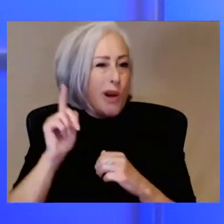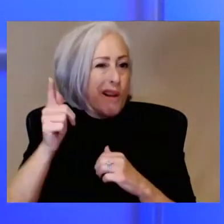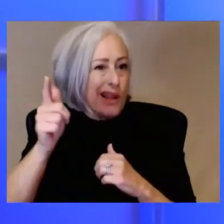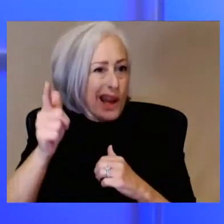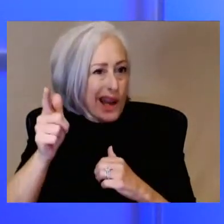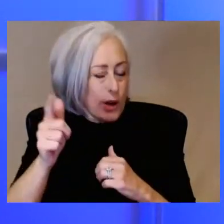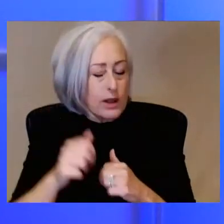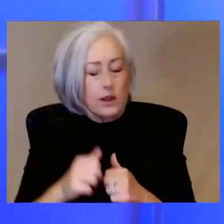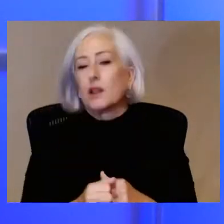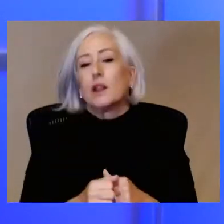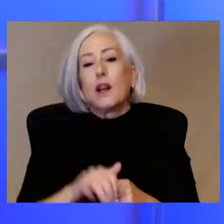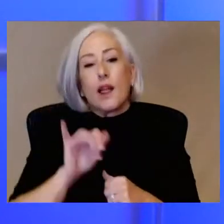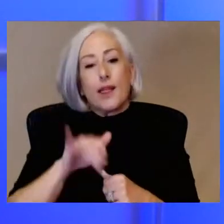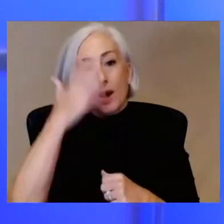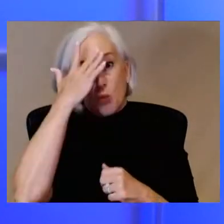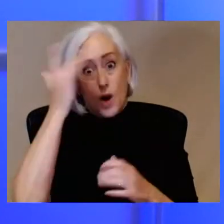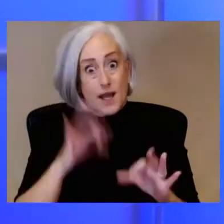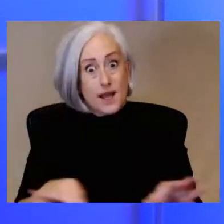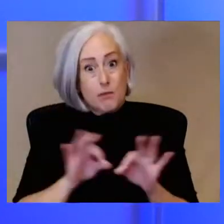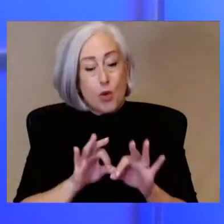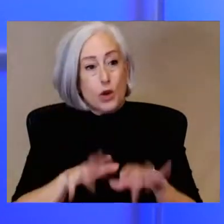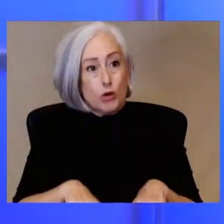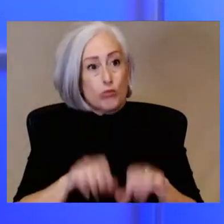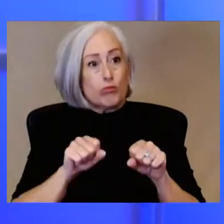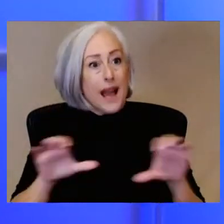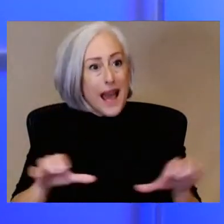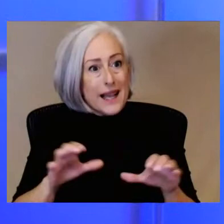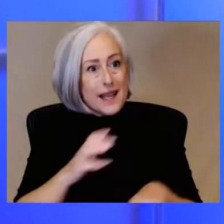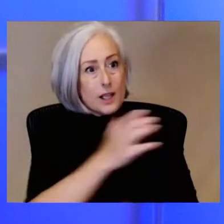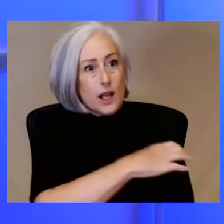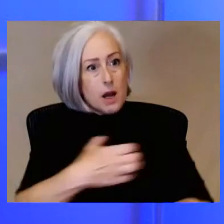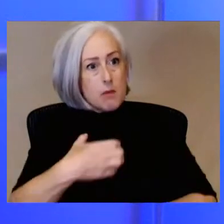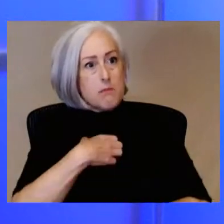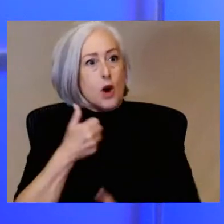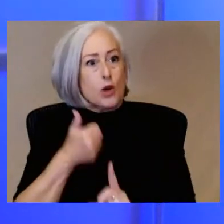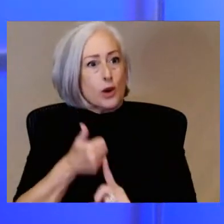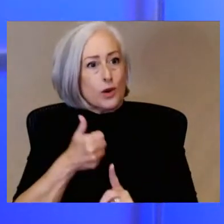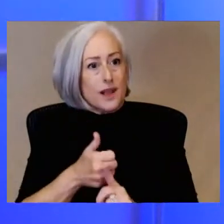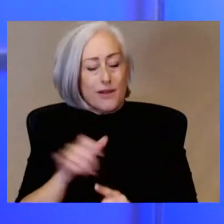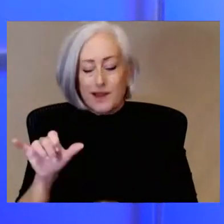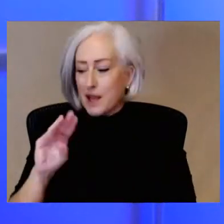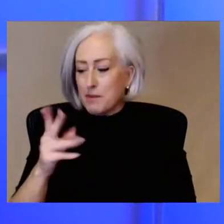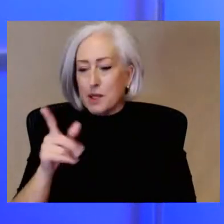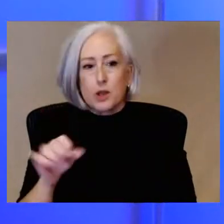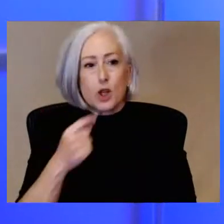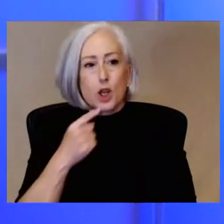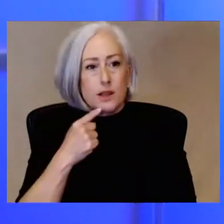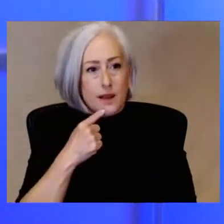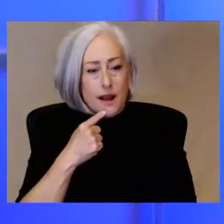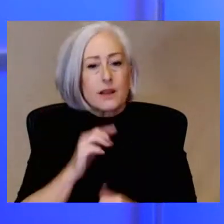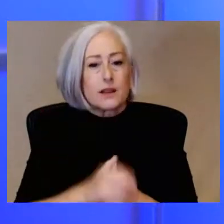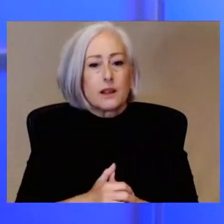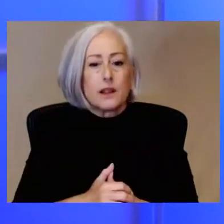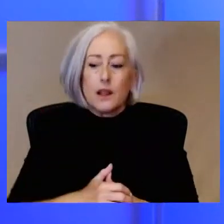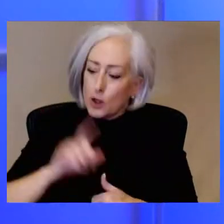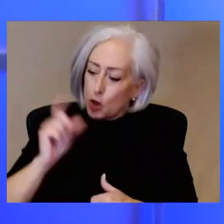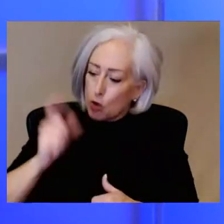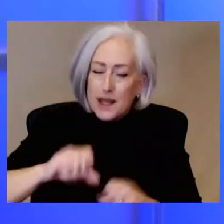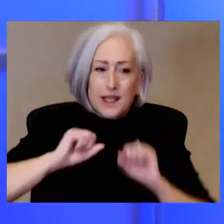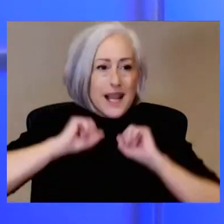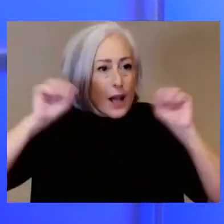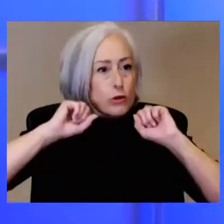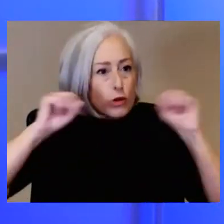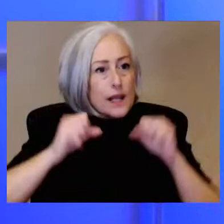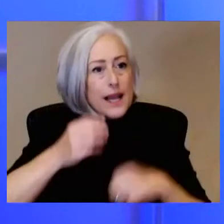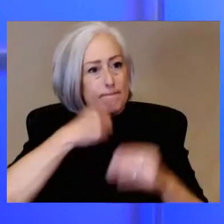to take some action and be empowered, as Michelle's described. We need exercise, eat right, really focus on your